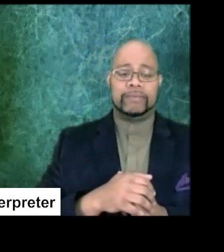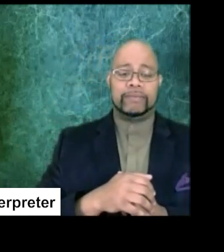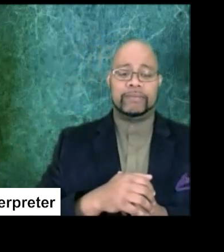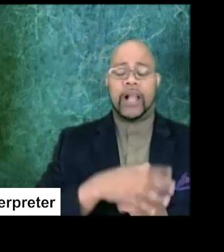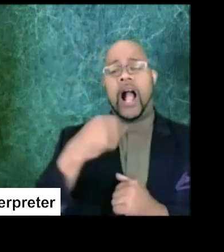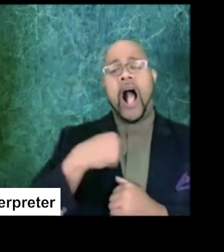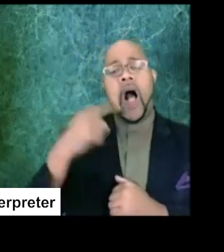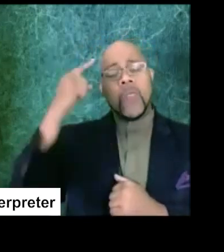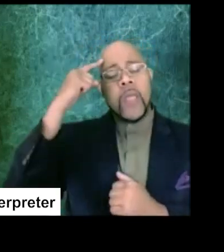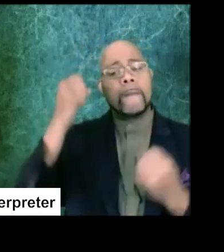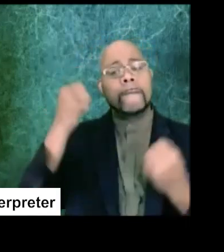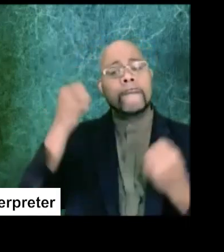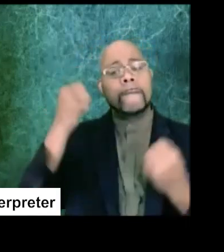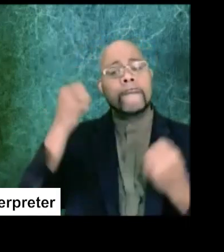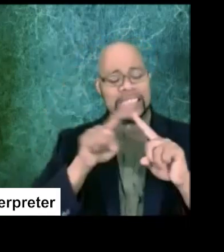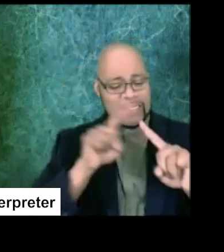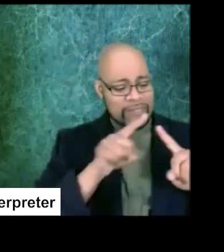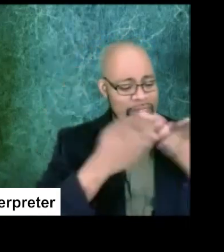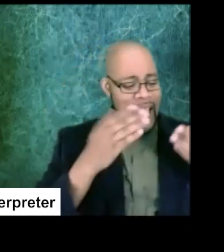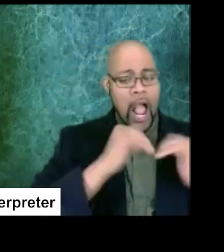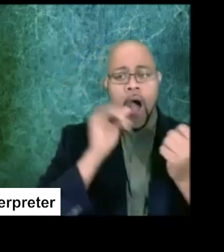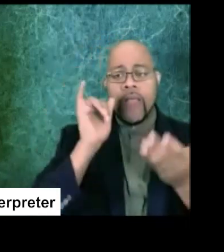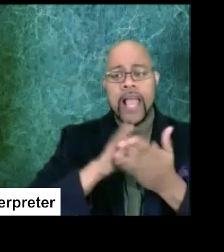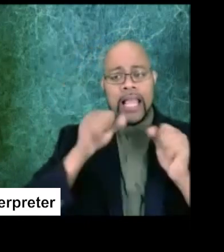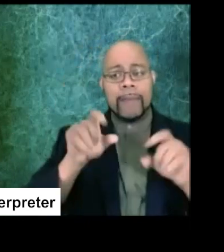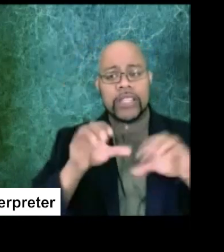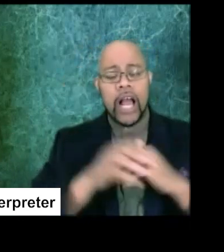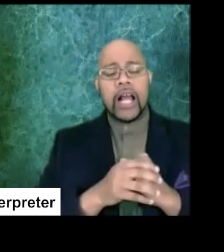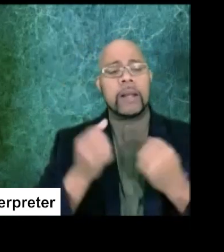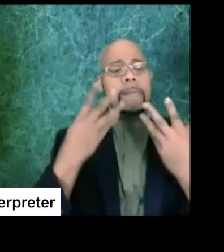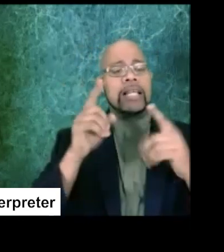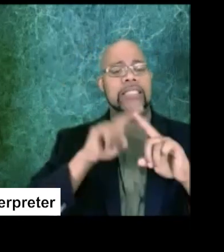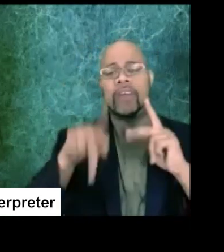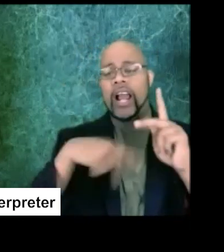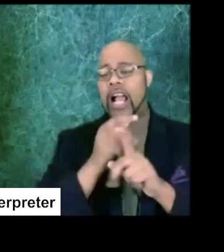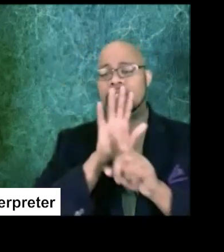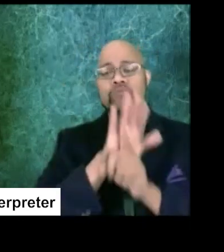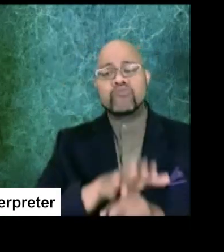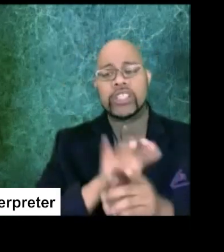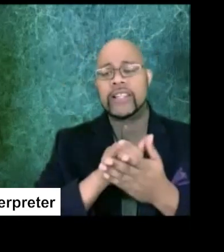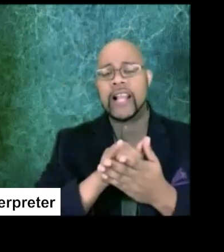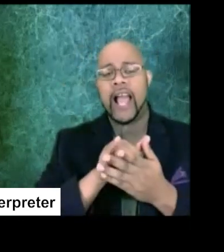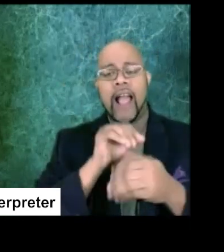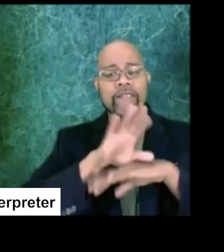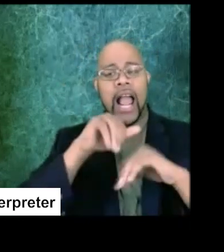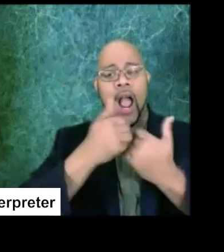And I think there are many nuances for how that has to be done. There are many forms of oppressions that affect how this